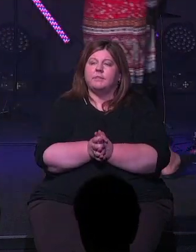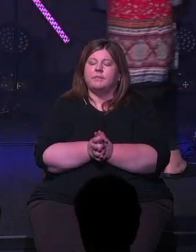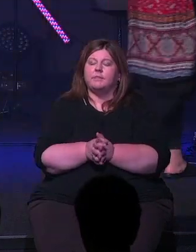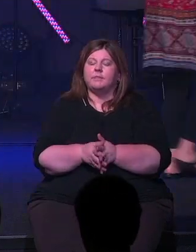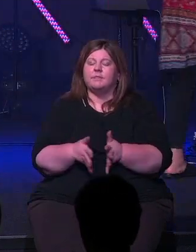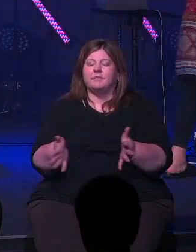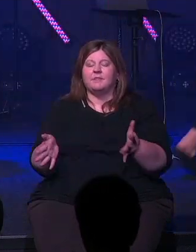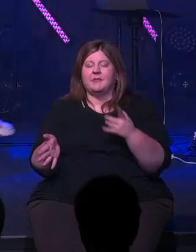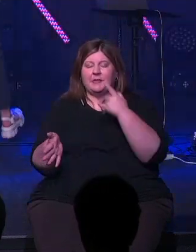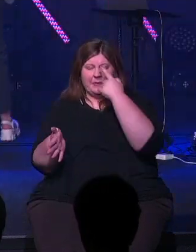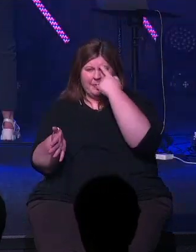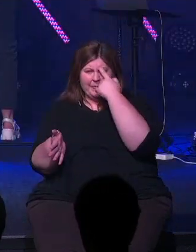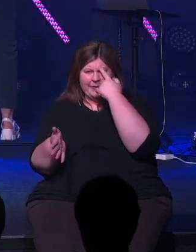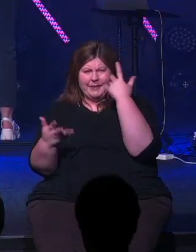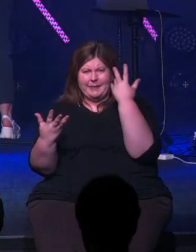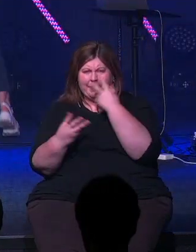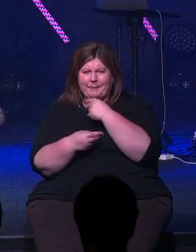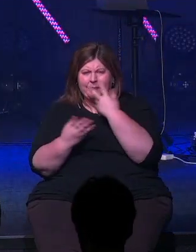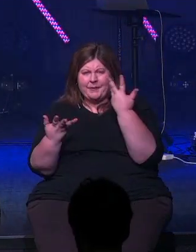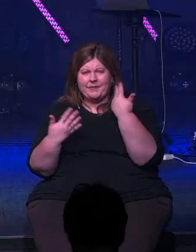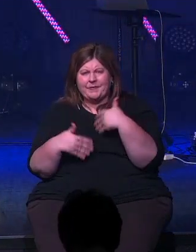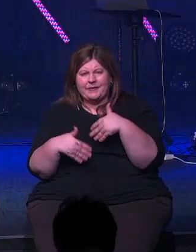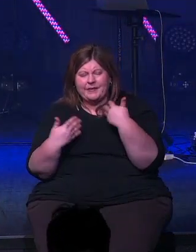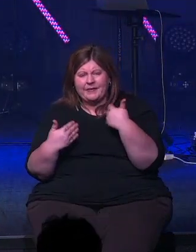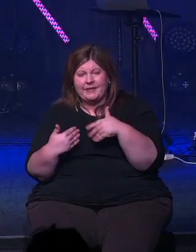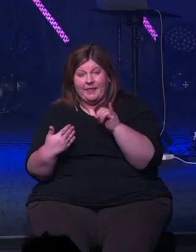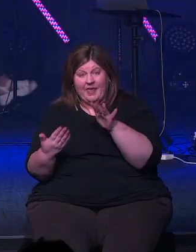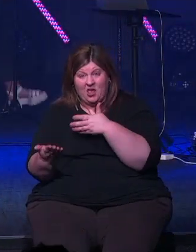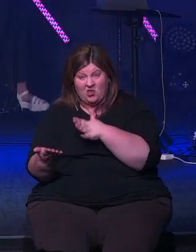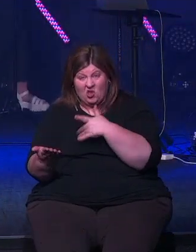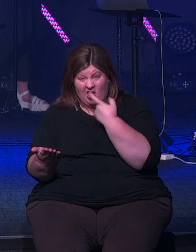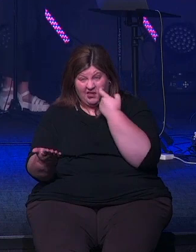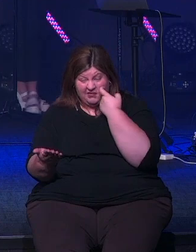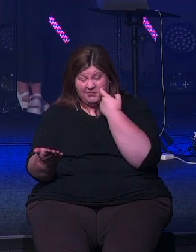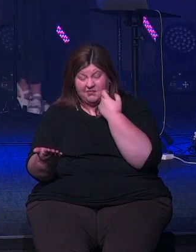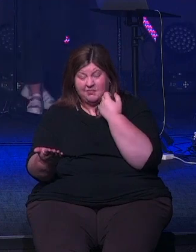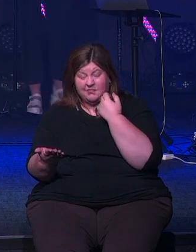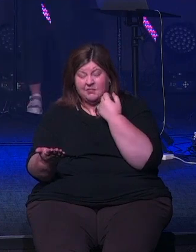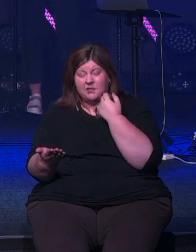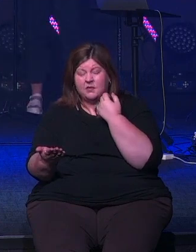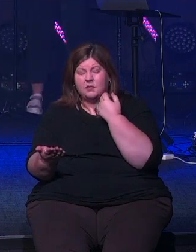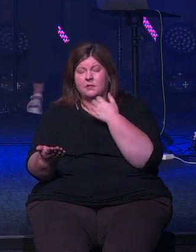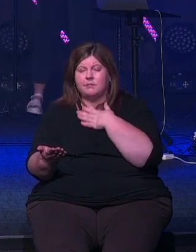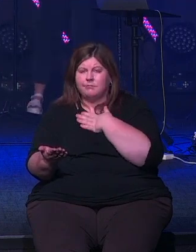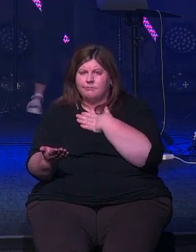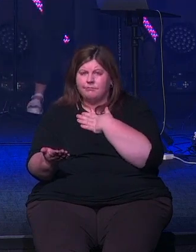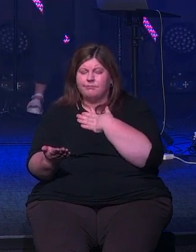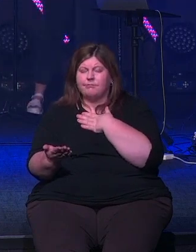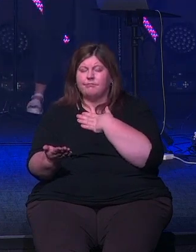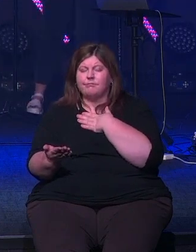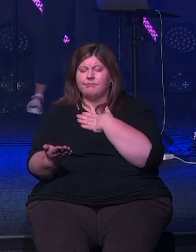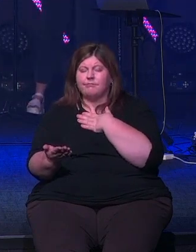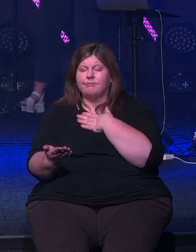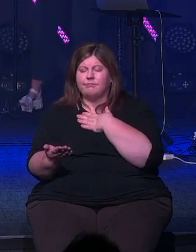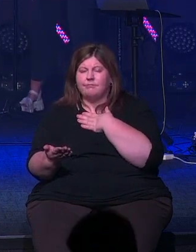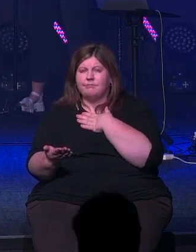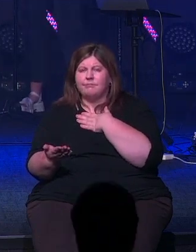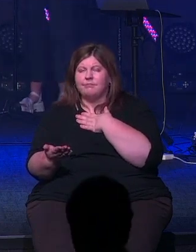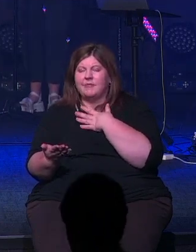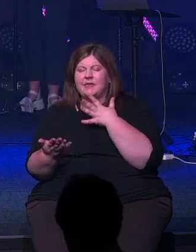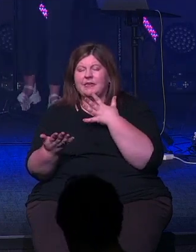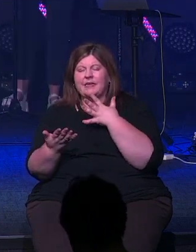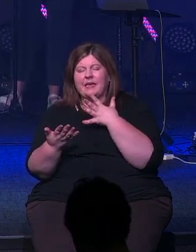I think is so beautiful about that song is it strips back